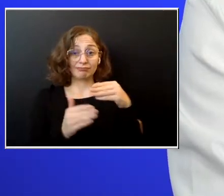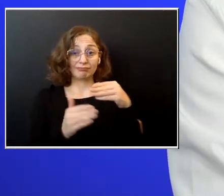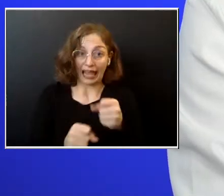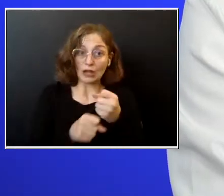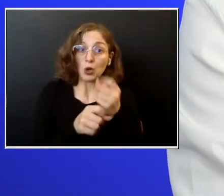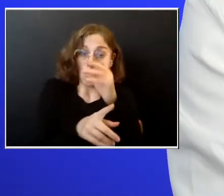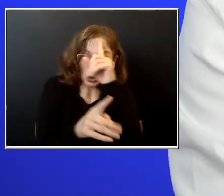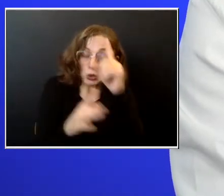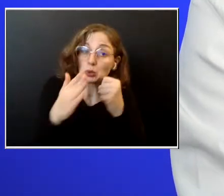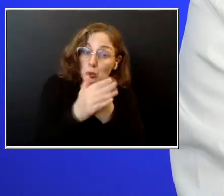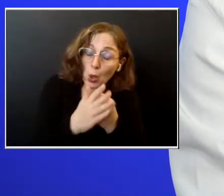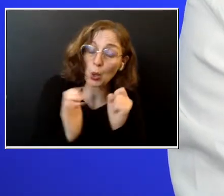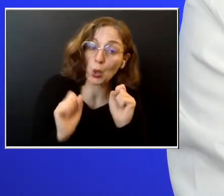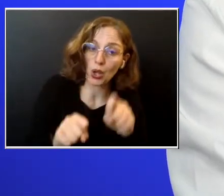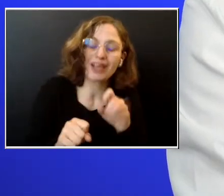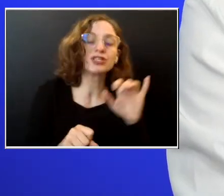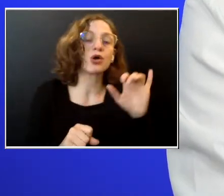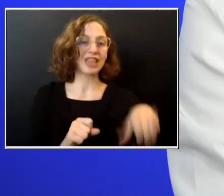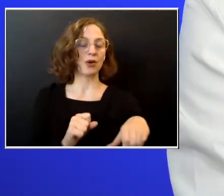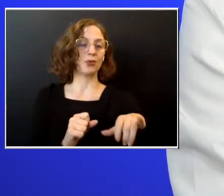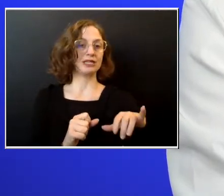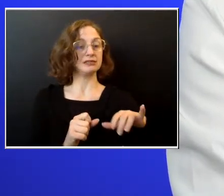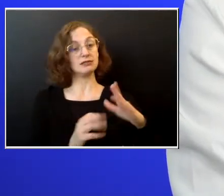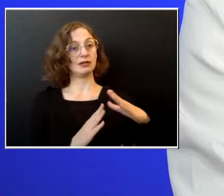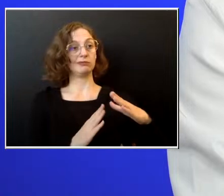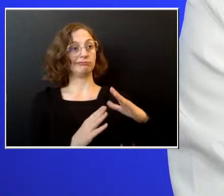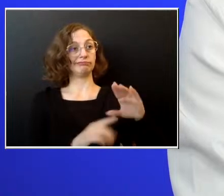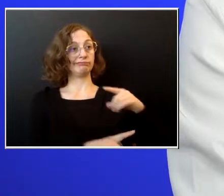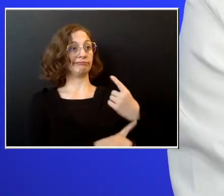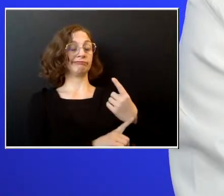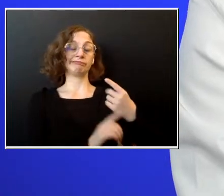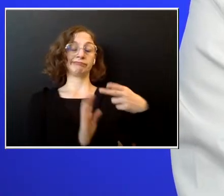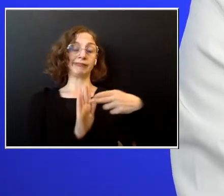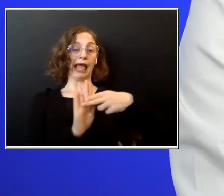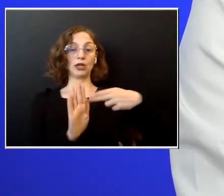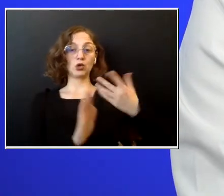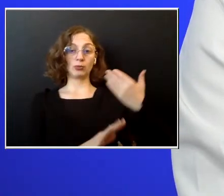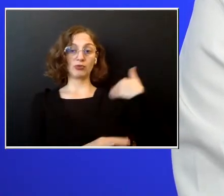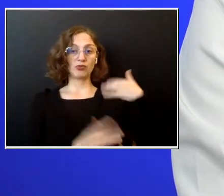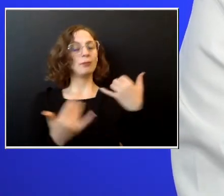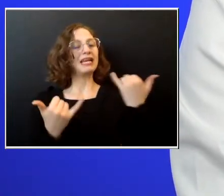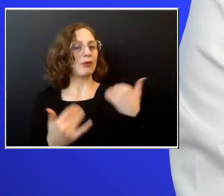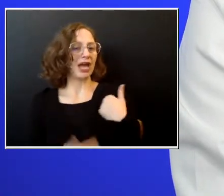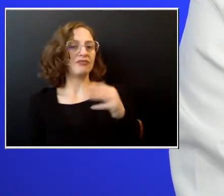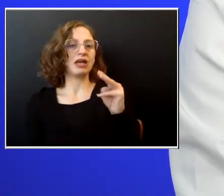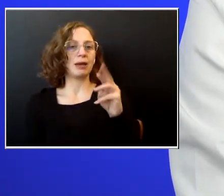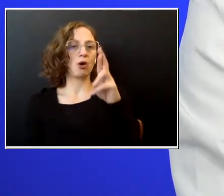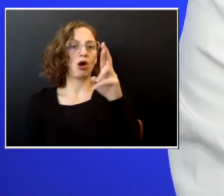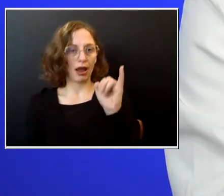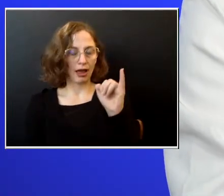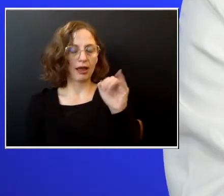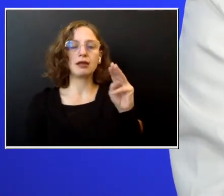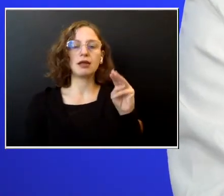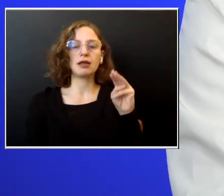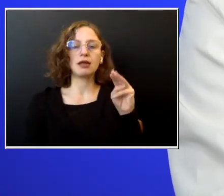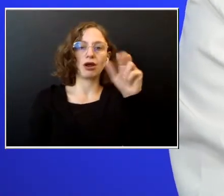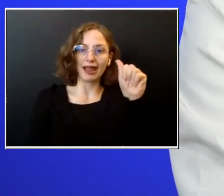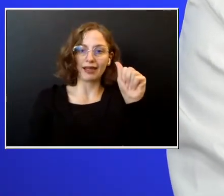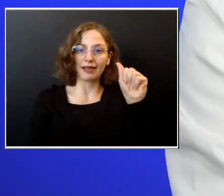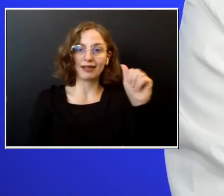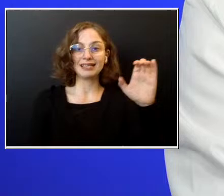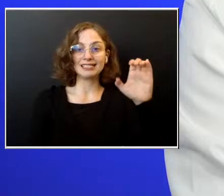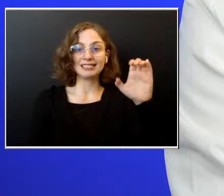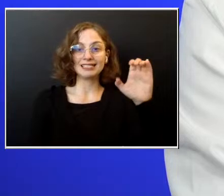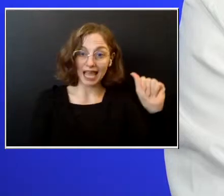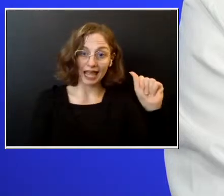diagnostic procedure, but now we have MRI, MRA, CTA, and CT perfusion, all these different